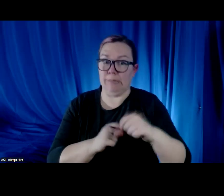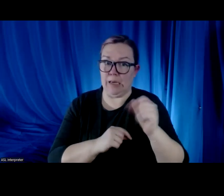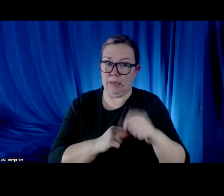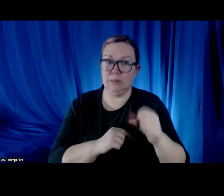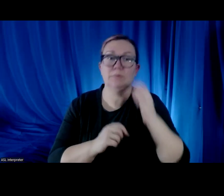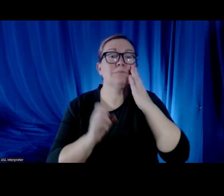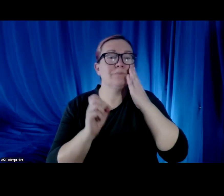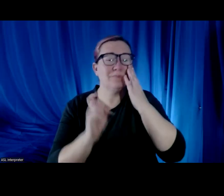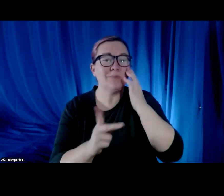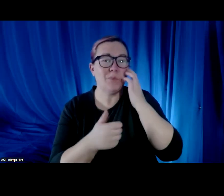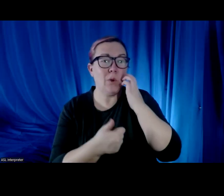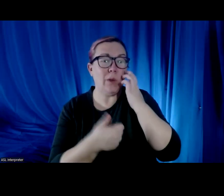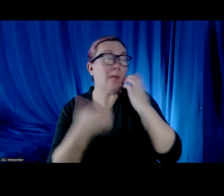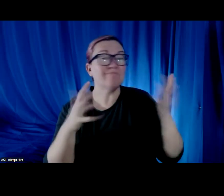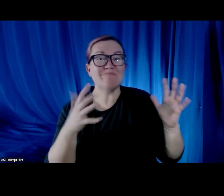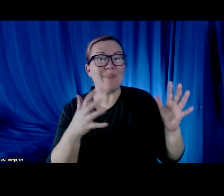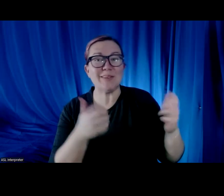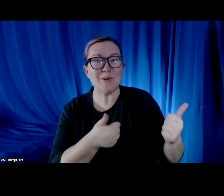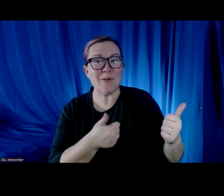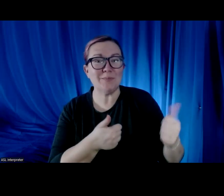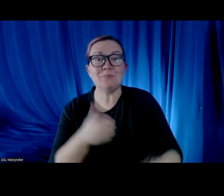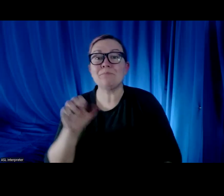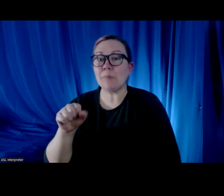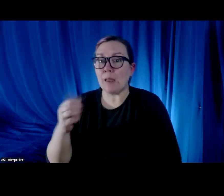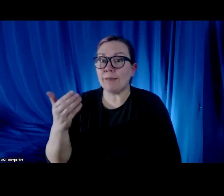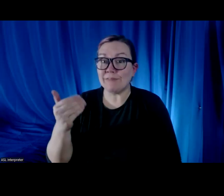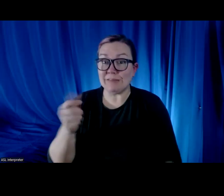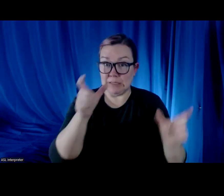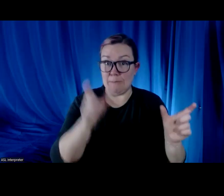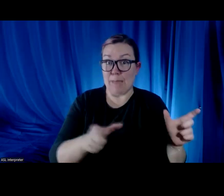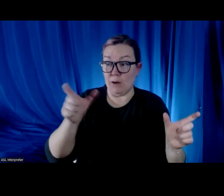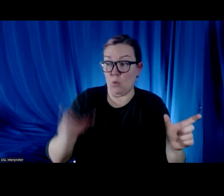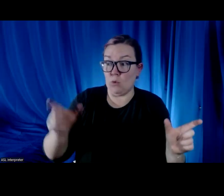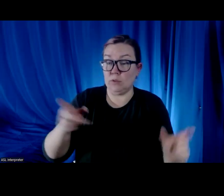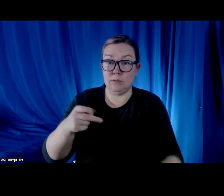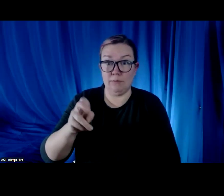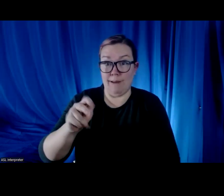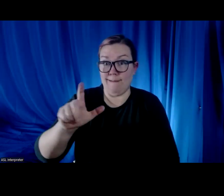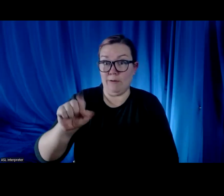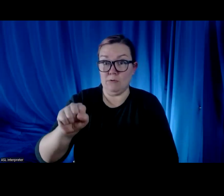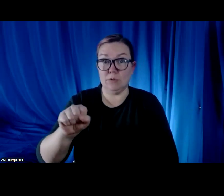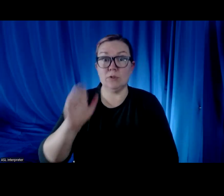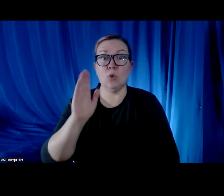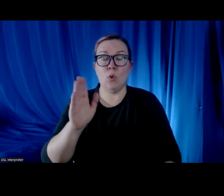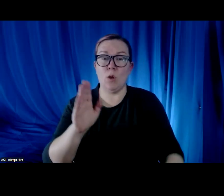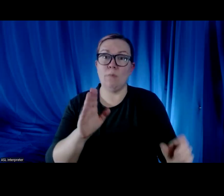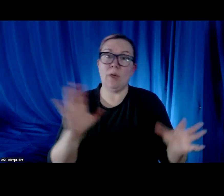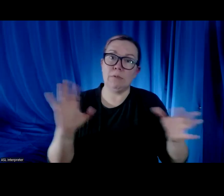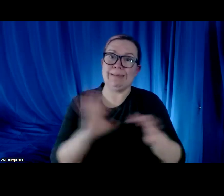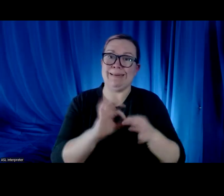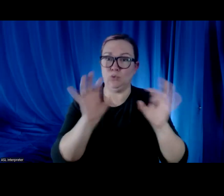Okay, that's all. And yeah, the 15 panels, they'll actually be mounted onto that